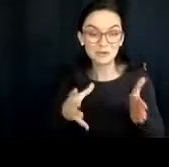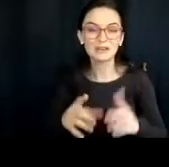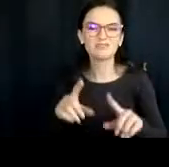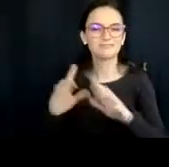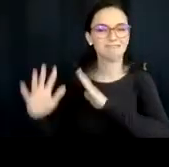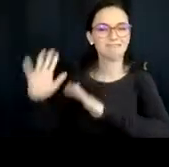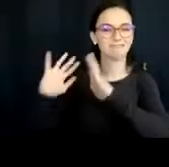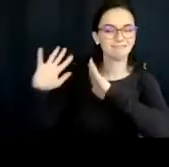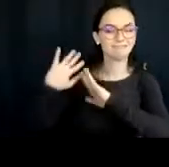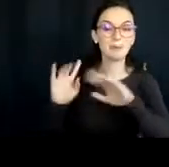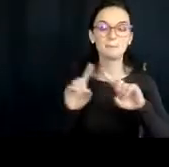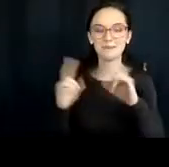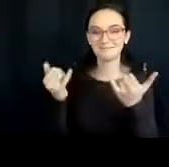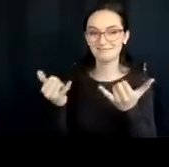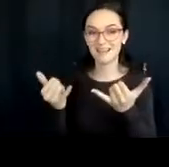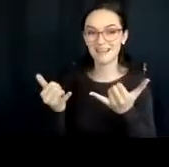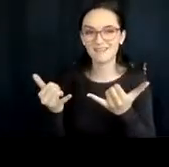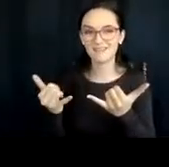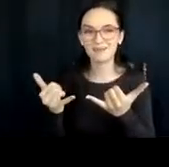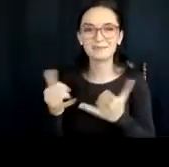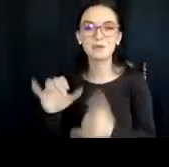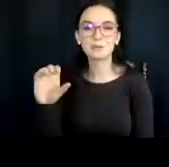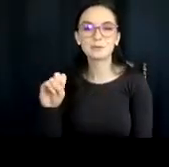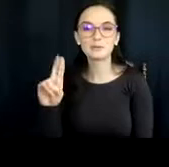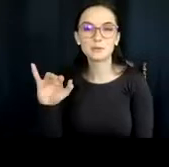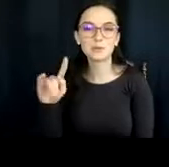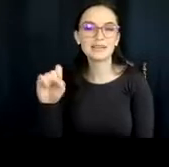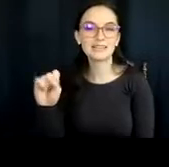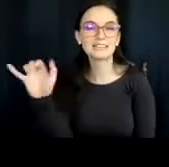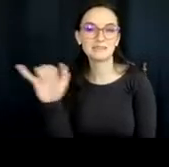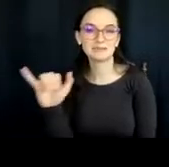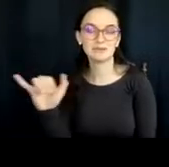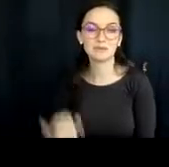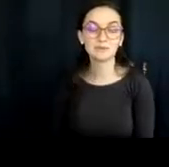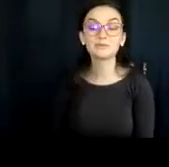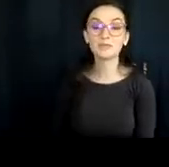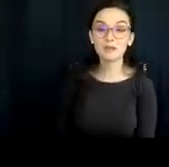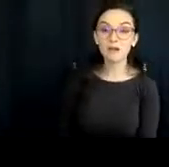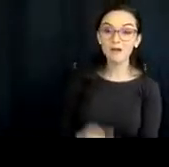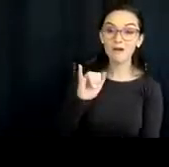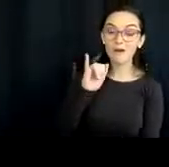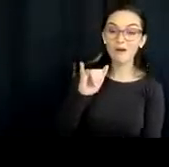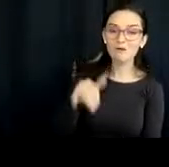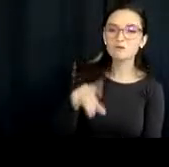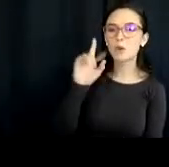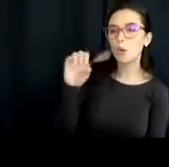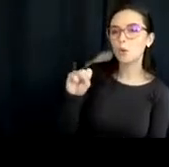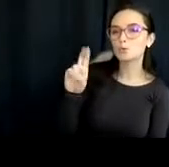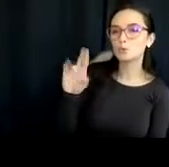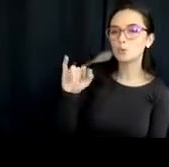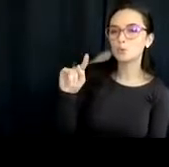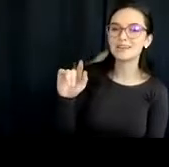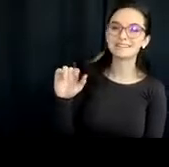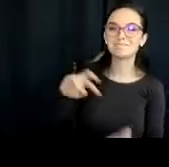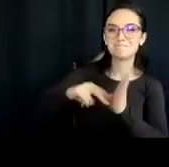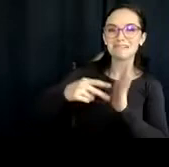Now those are some suites also. Awesome. So a suite is a fancy place to watch the game? Yes. Is that right? Okay.